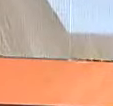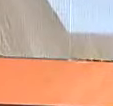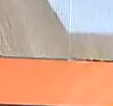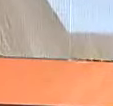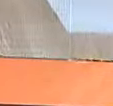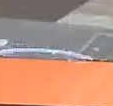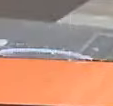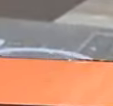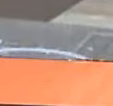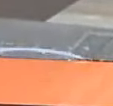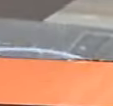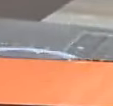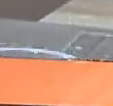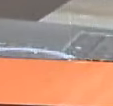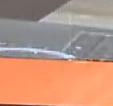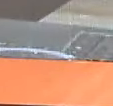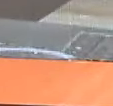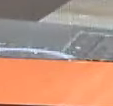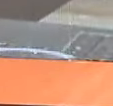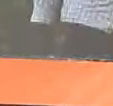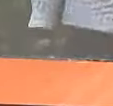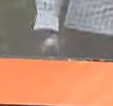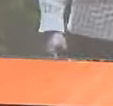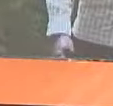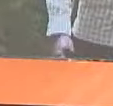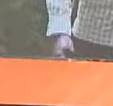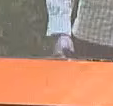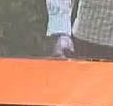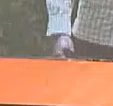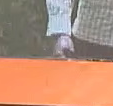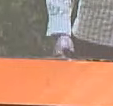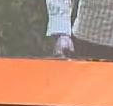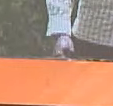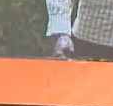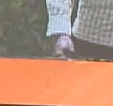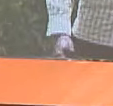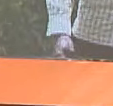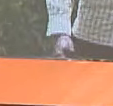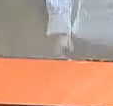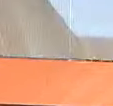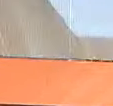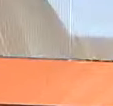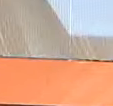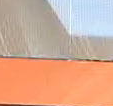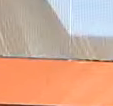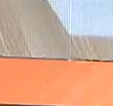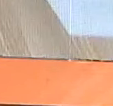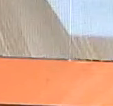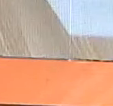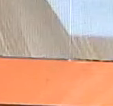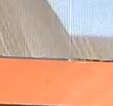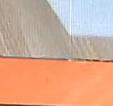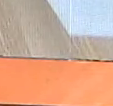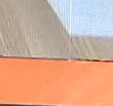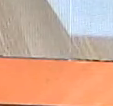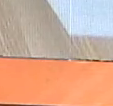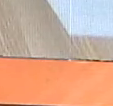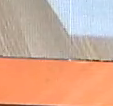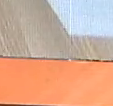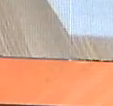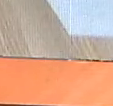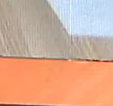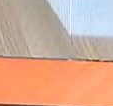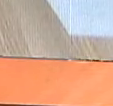And away from that, stakeholders in the water sector have raised concerns over lack of accountability for water and